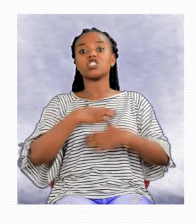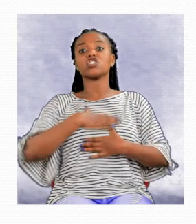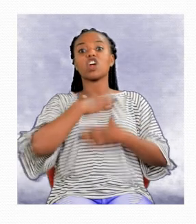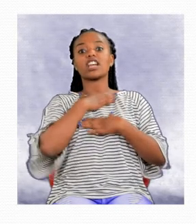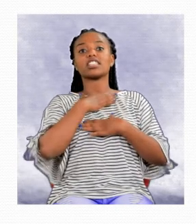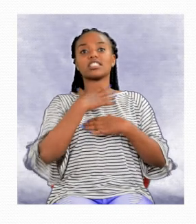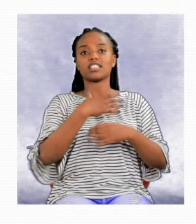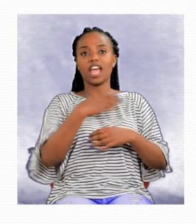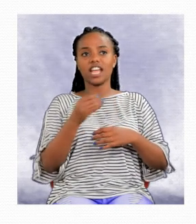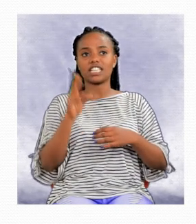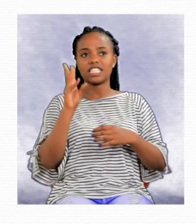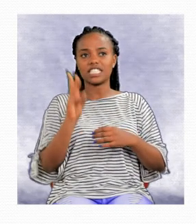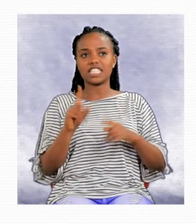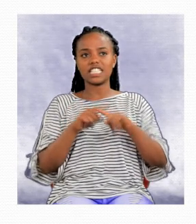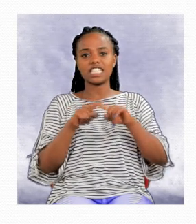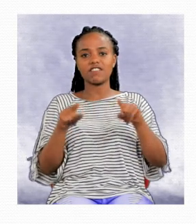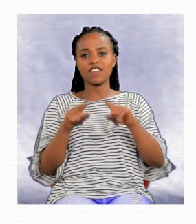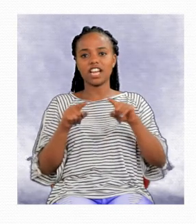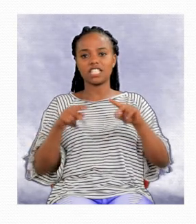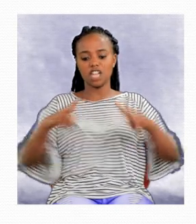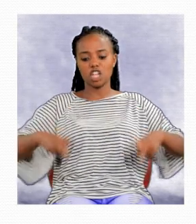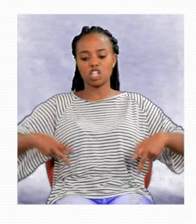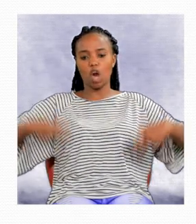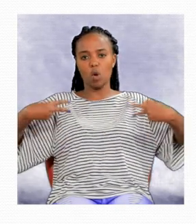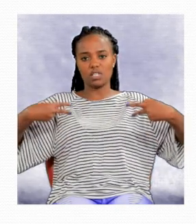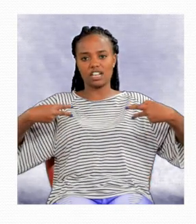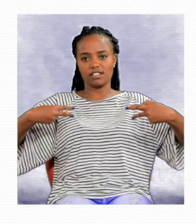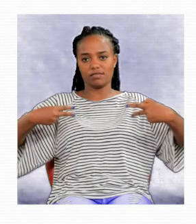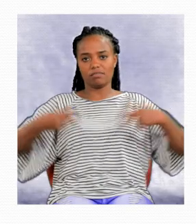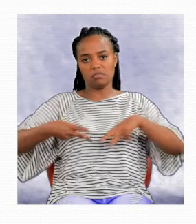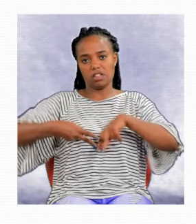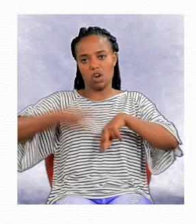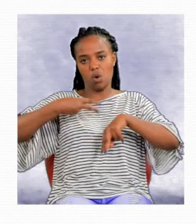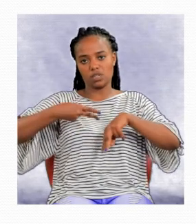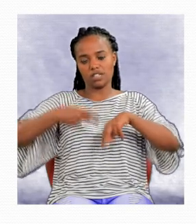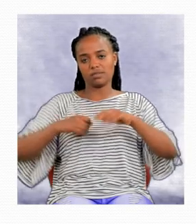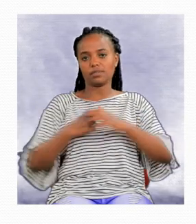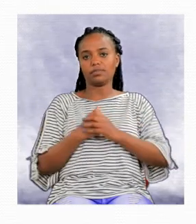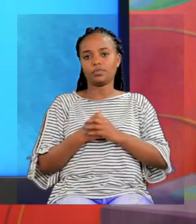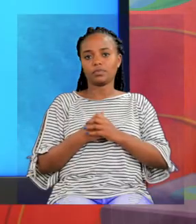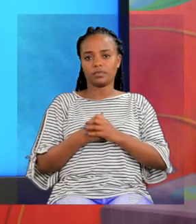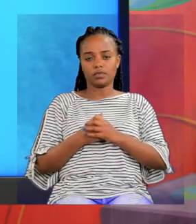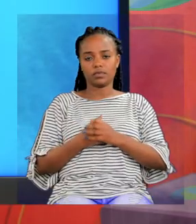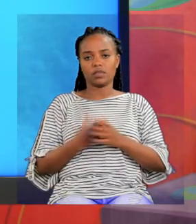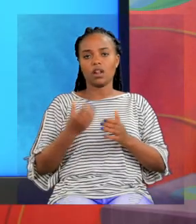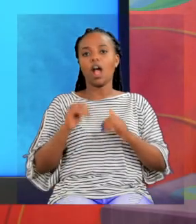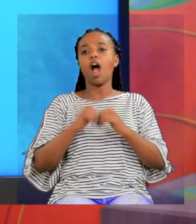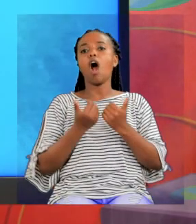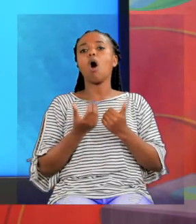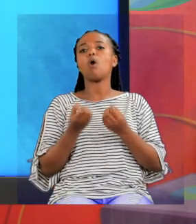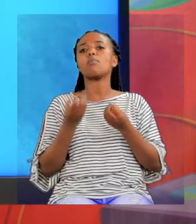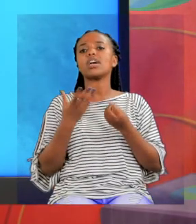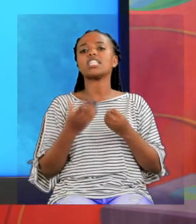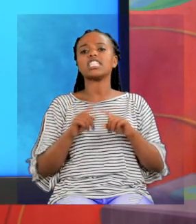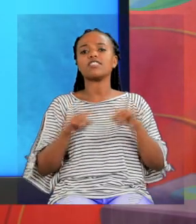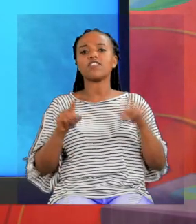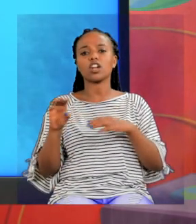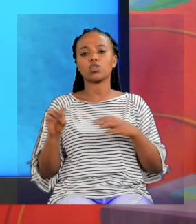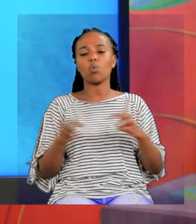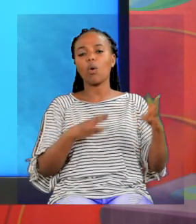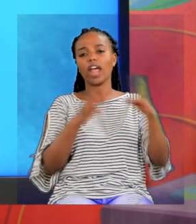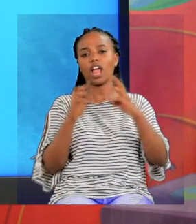and 6 different trousers. In how many different ways can you